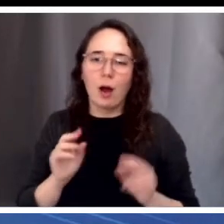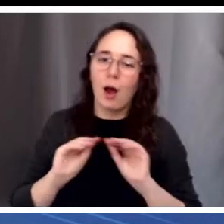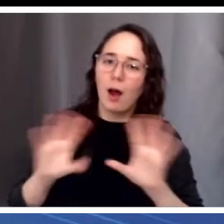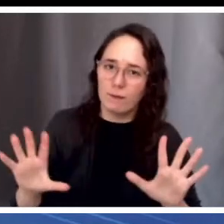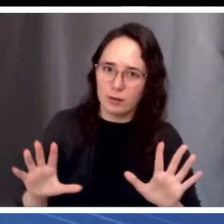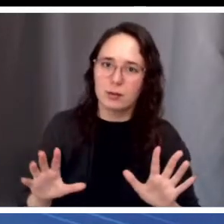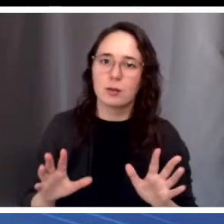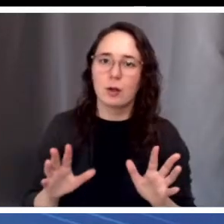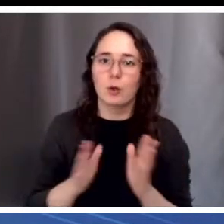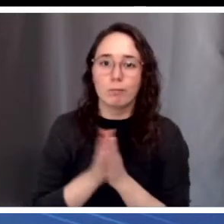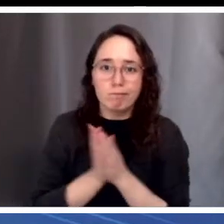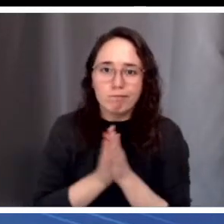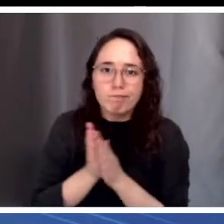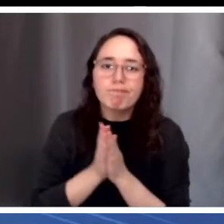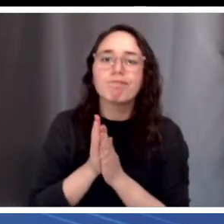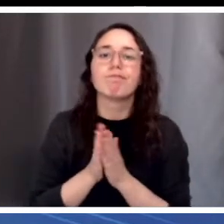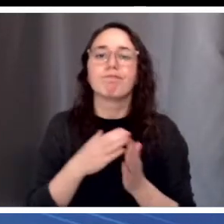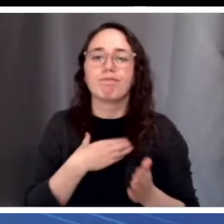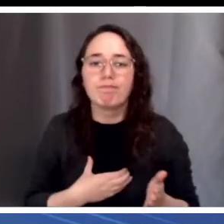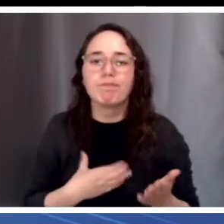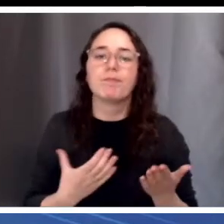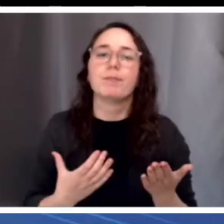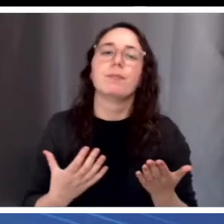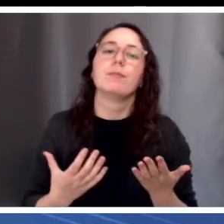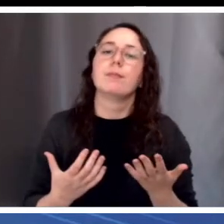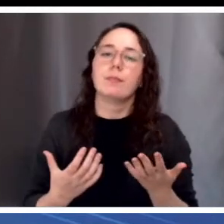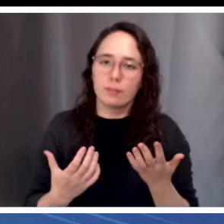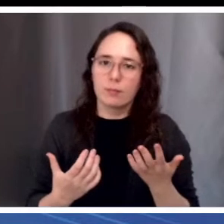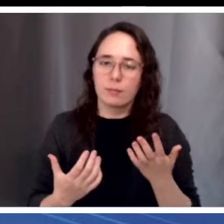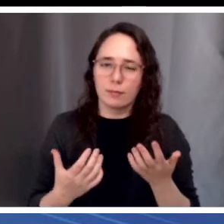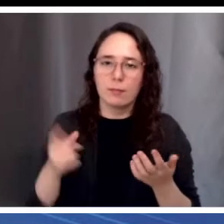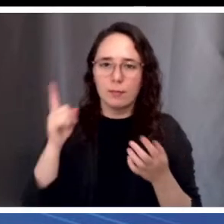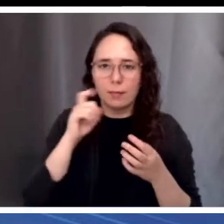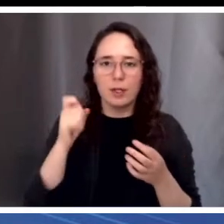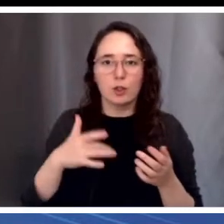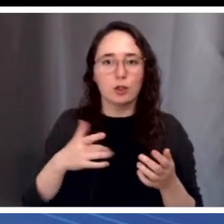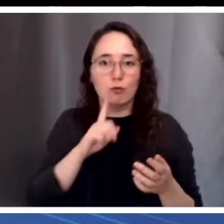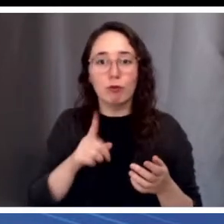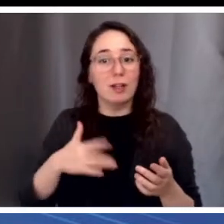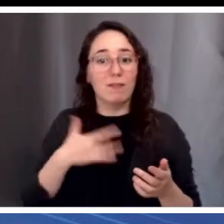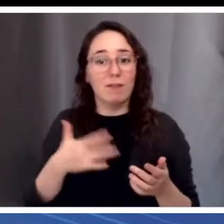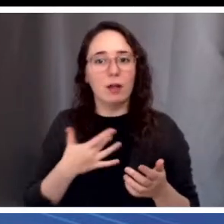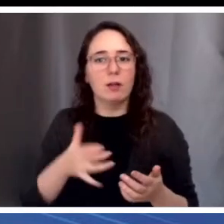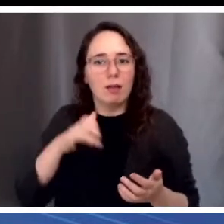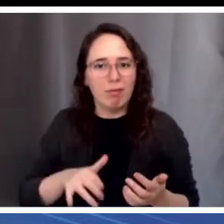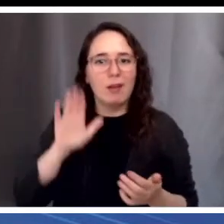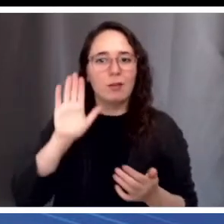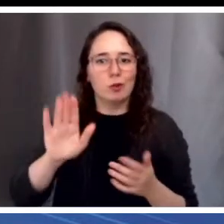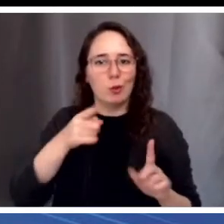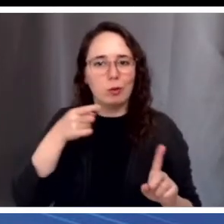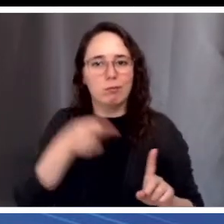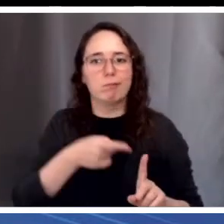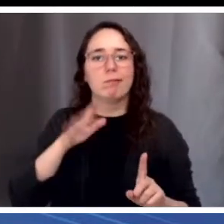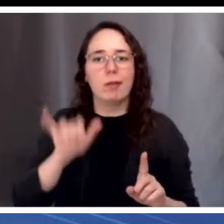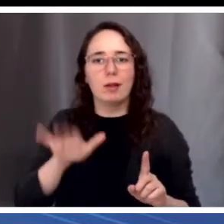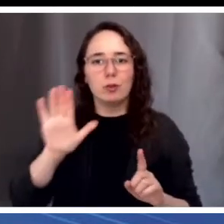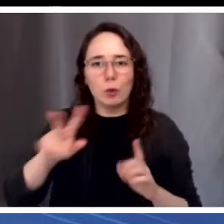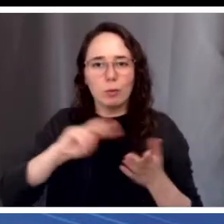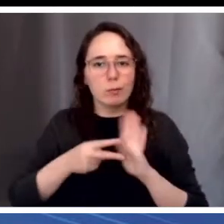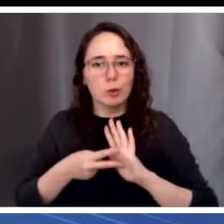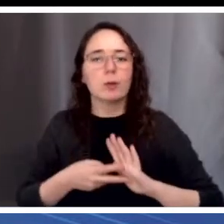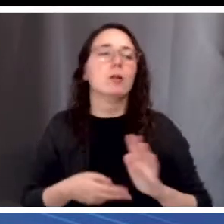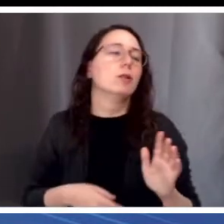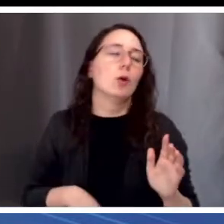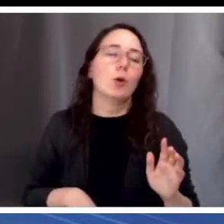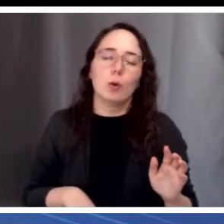really strikes such a deep chord in you as, as far as, you know, it being so purpose-driven for you. And that's, it's really amazing to hear the